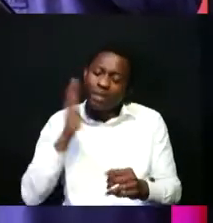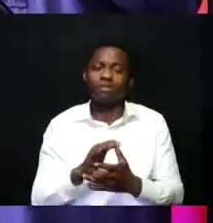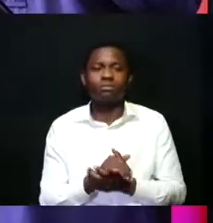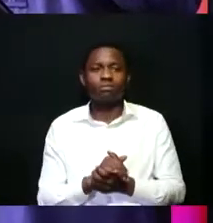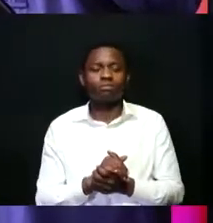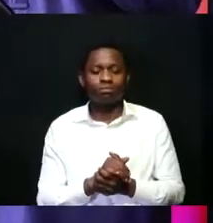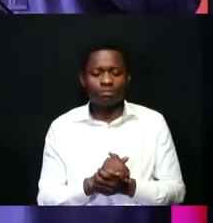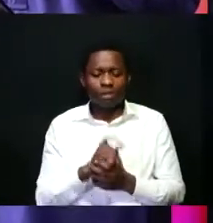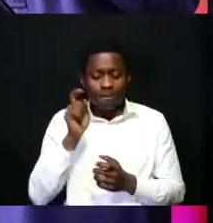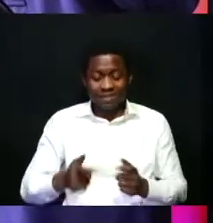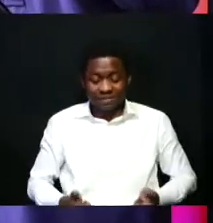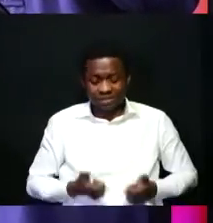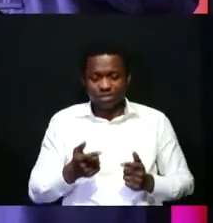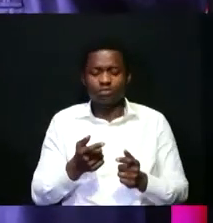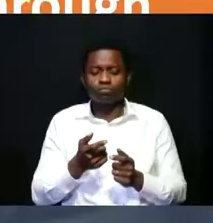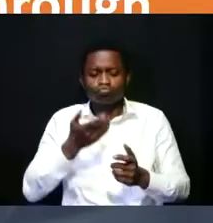Consistent Christian life is